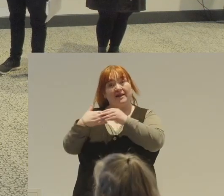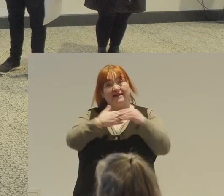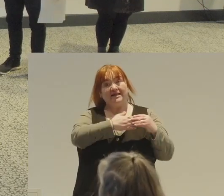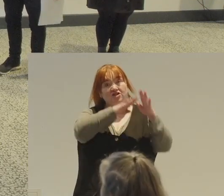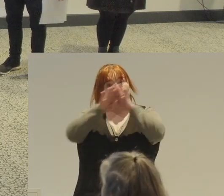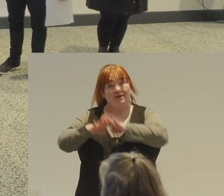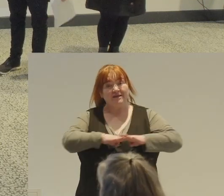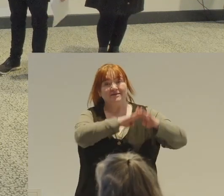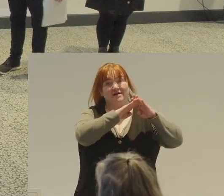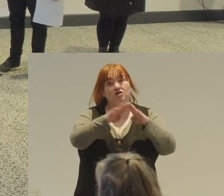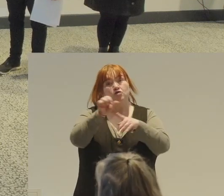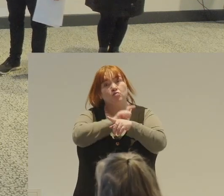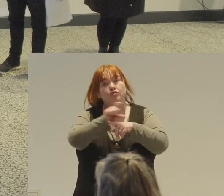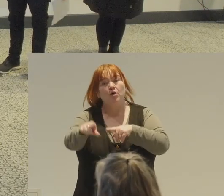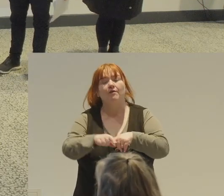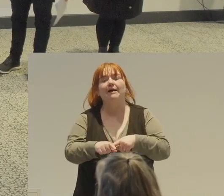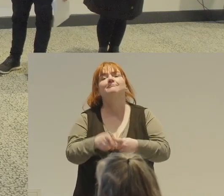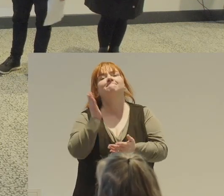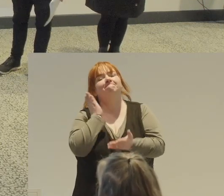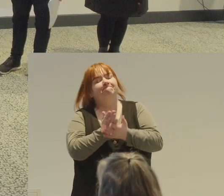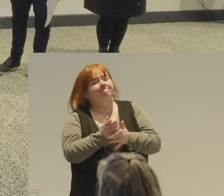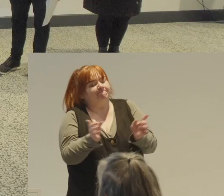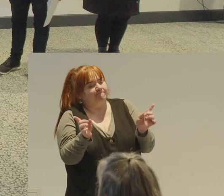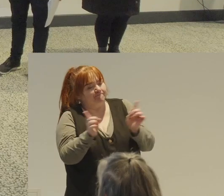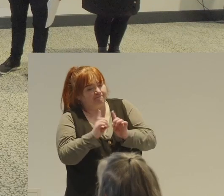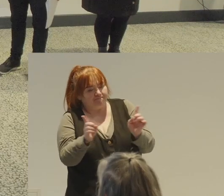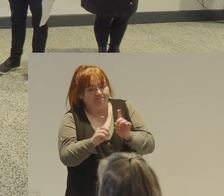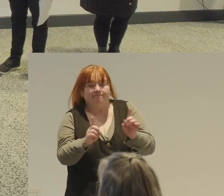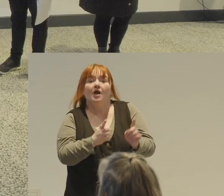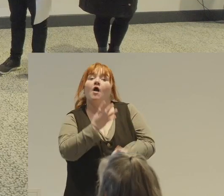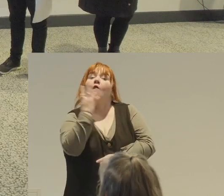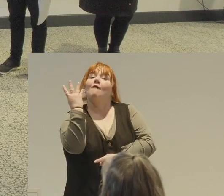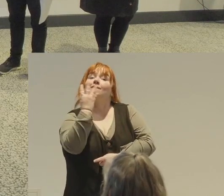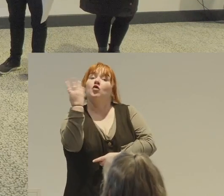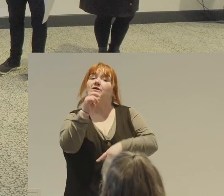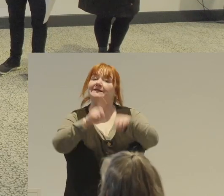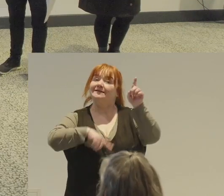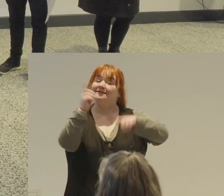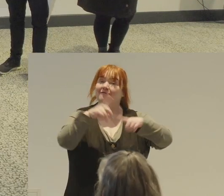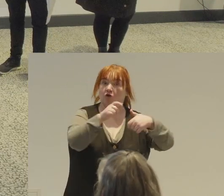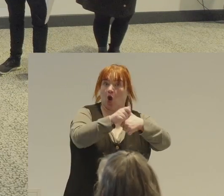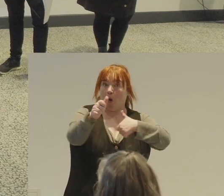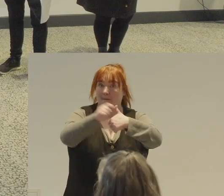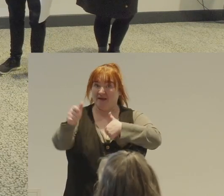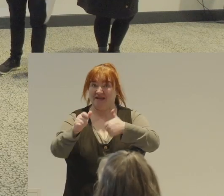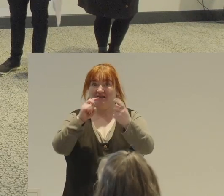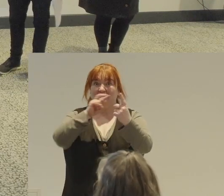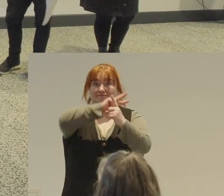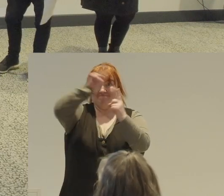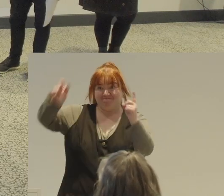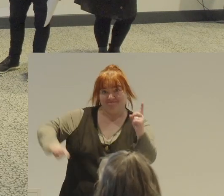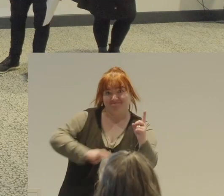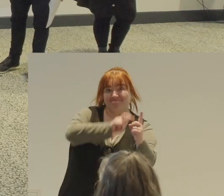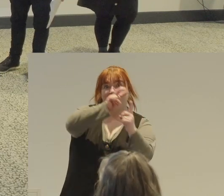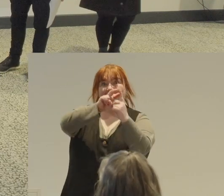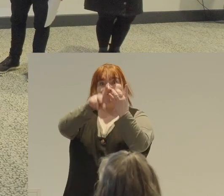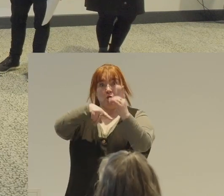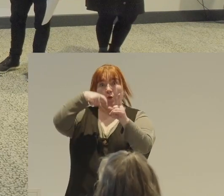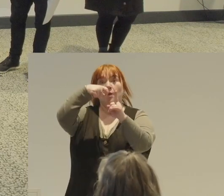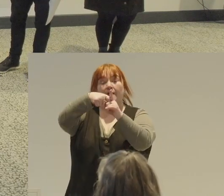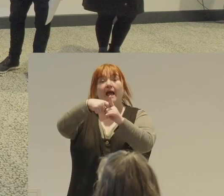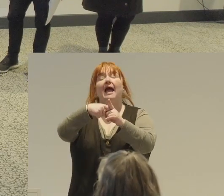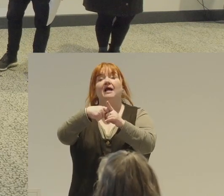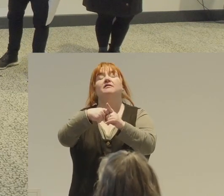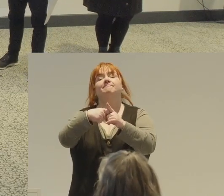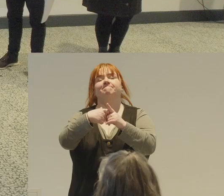the Transforming Leadership Programme was 14 companies in different locations, and